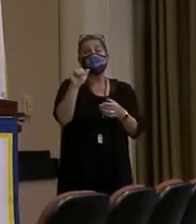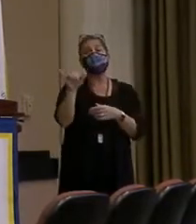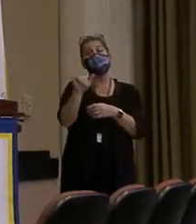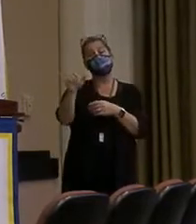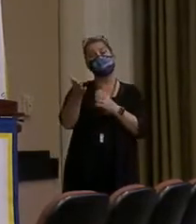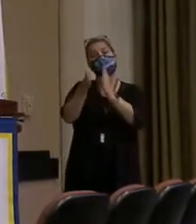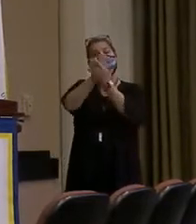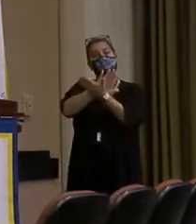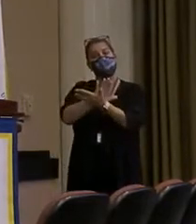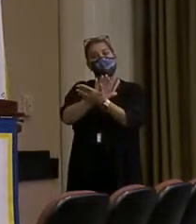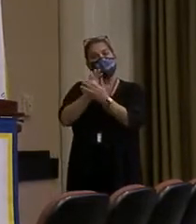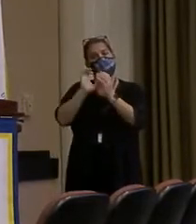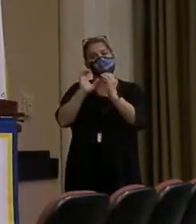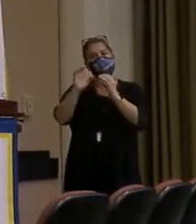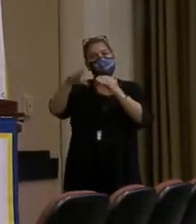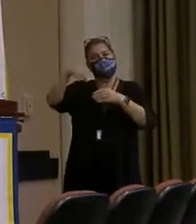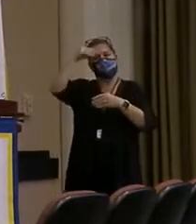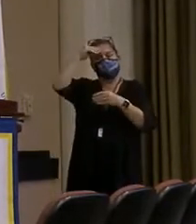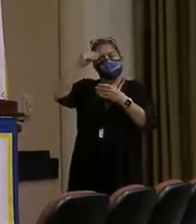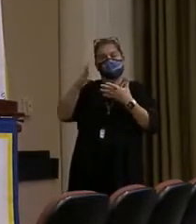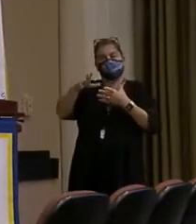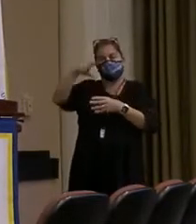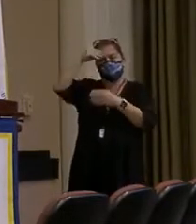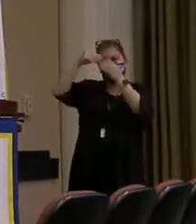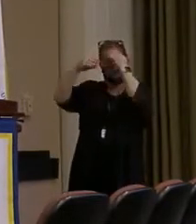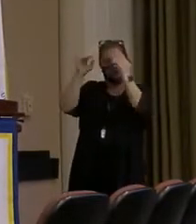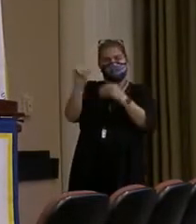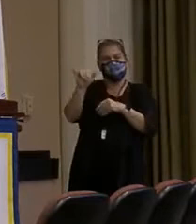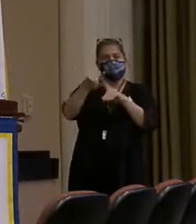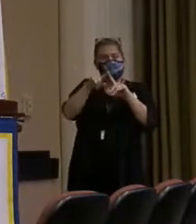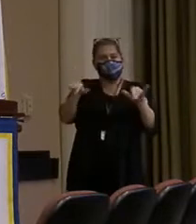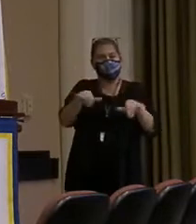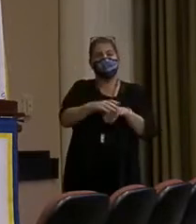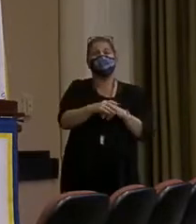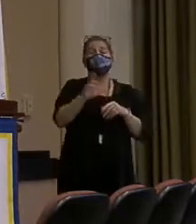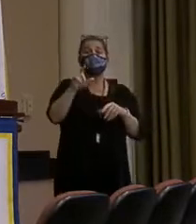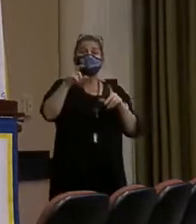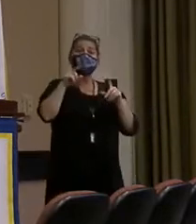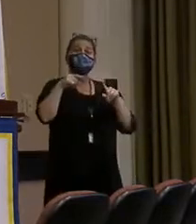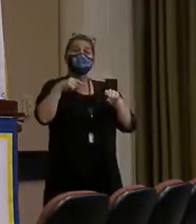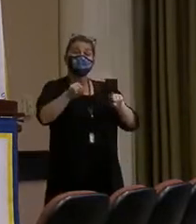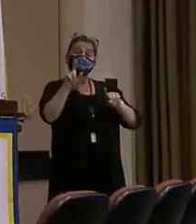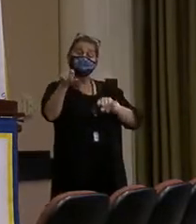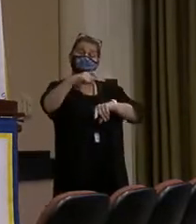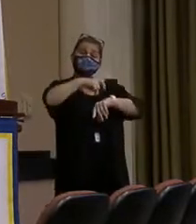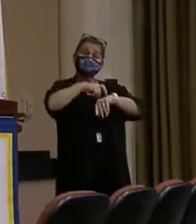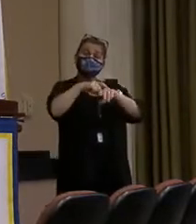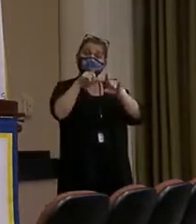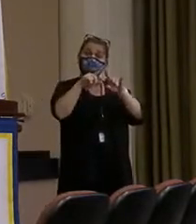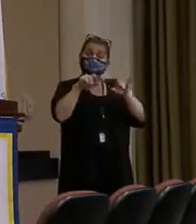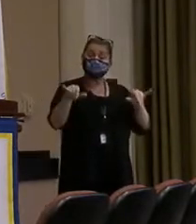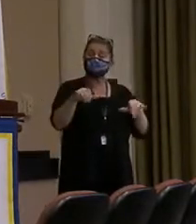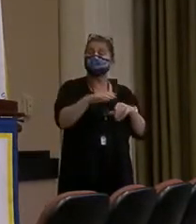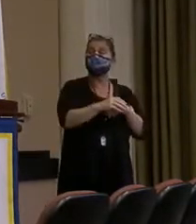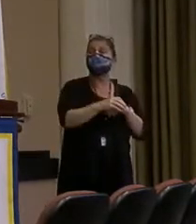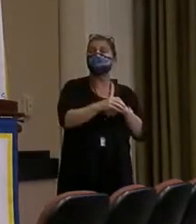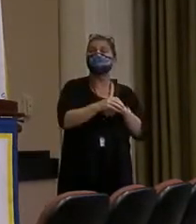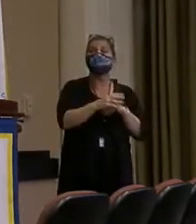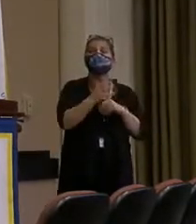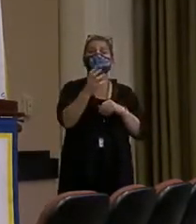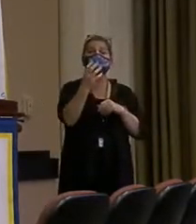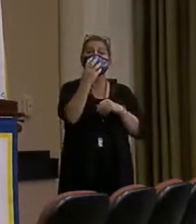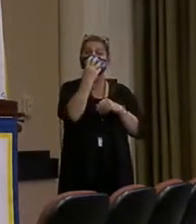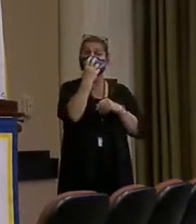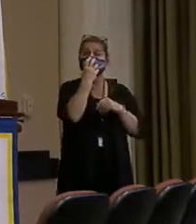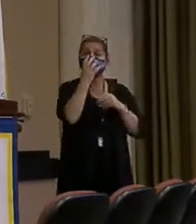as becoming educated. Well, during this time when we're seeing this meteoric rise, ethicists all over